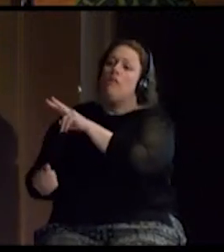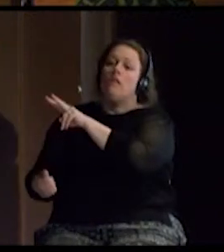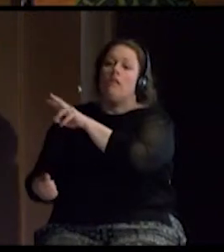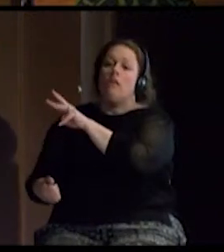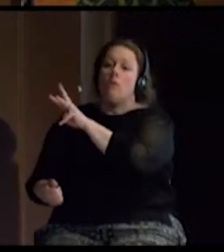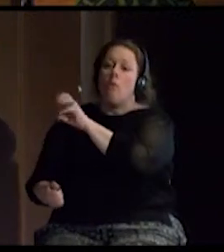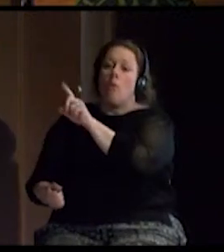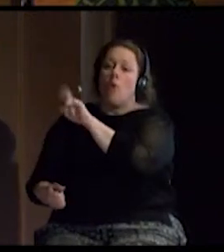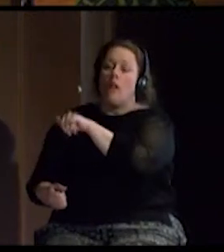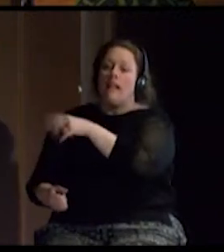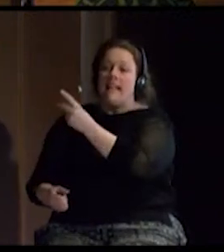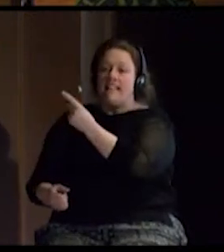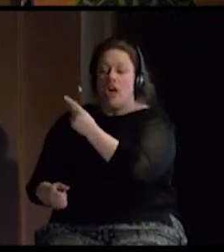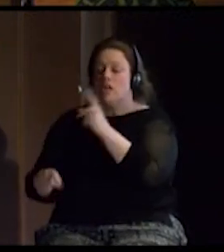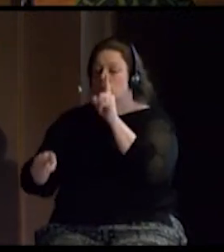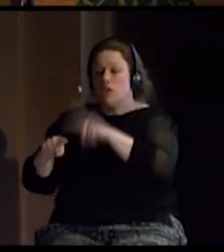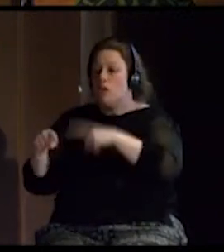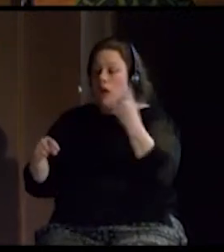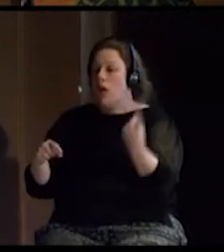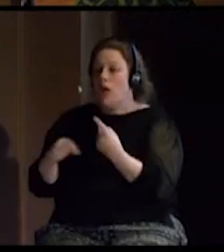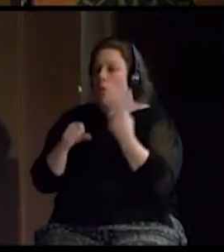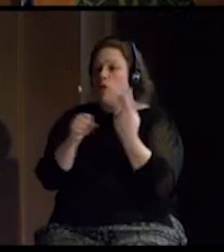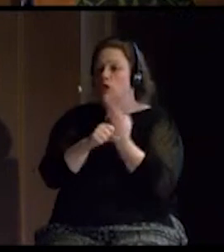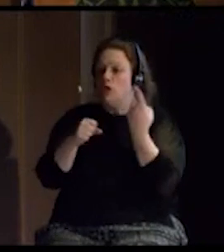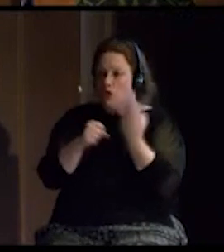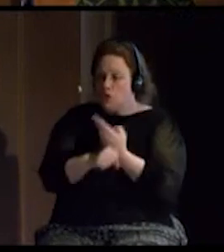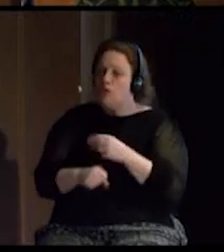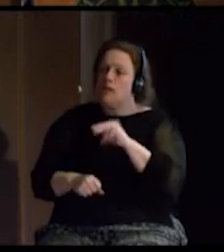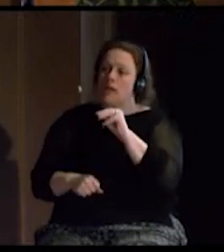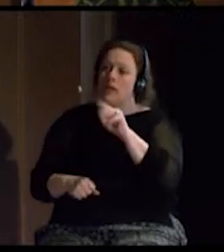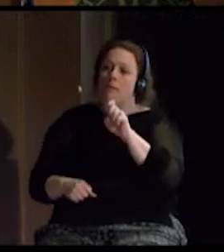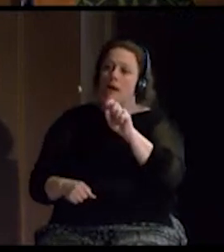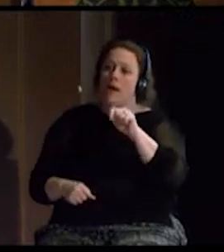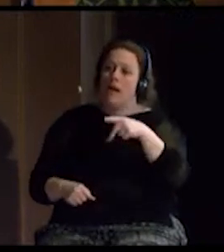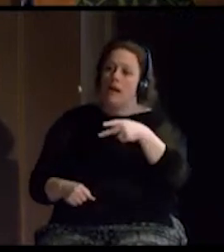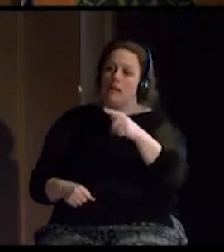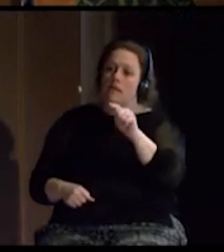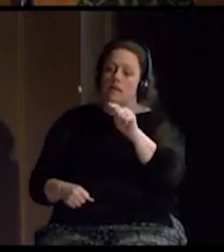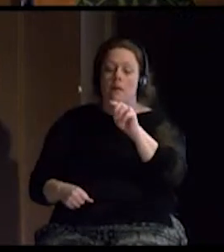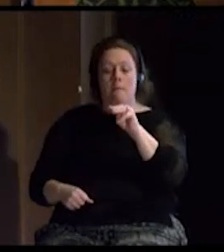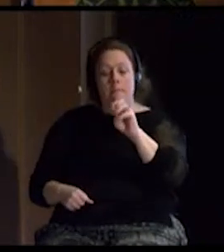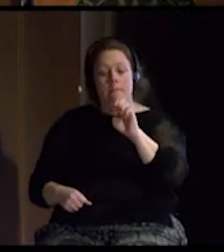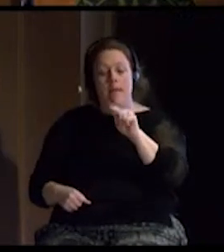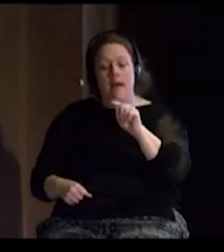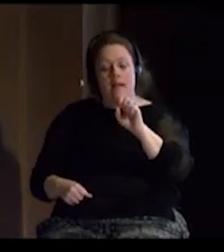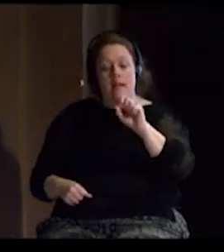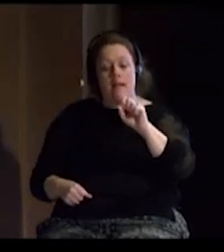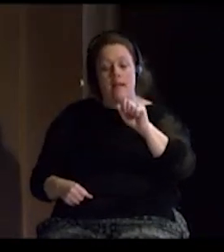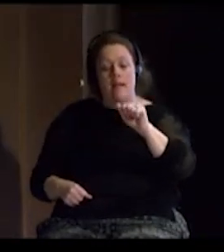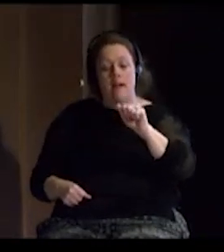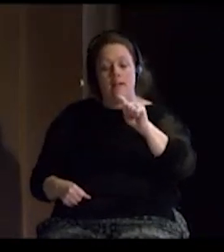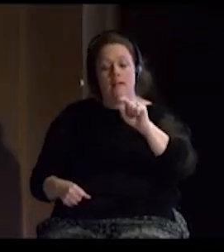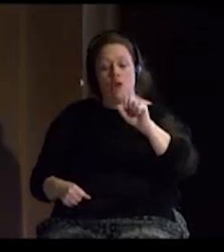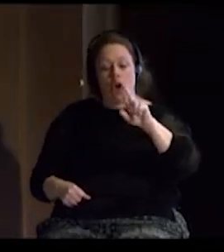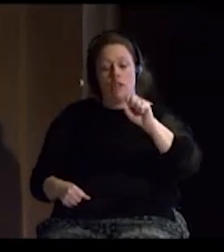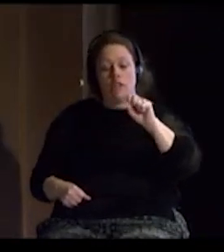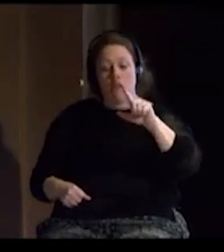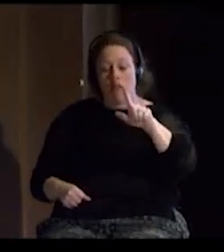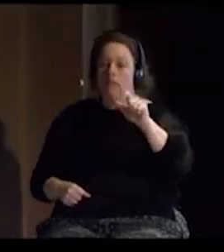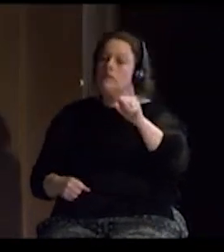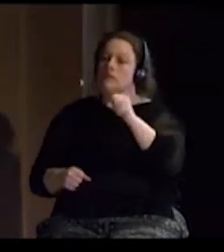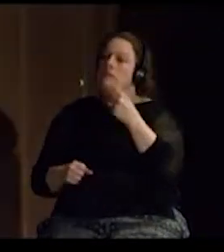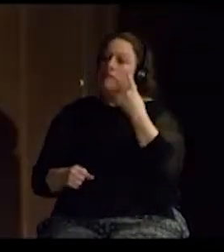characters when differentiating between different dog types. You need other forms of data, so this is where the power of genomics comes